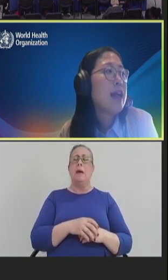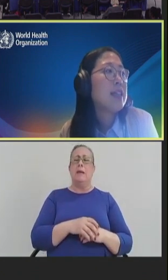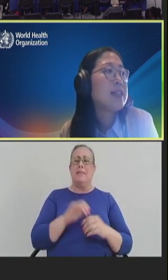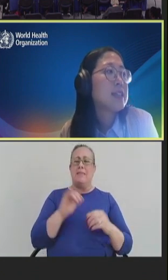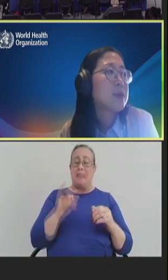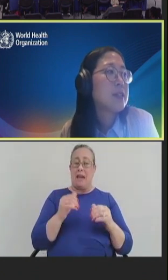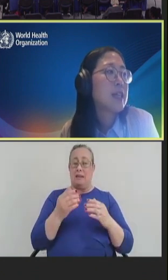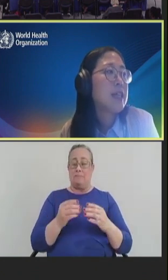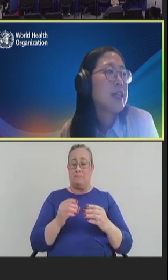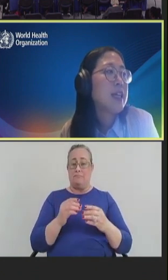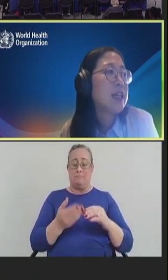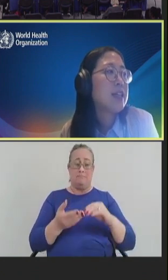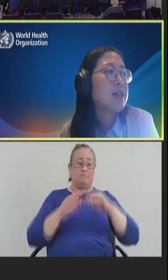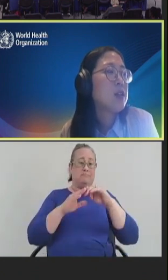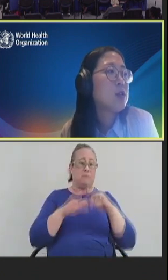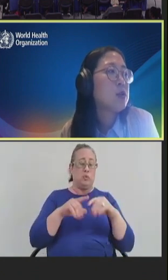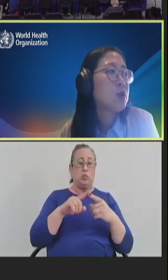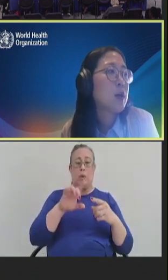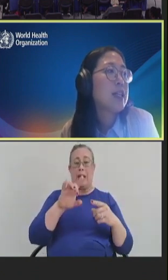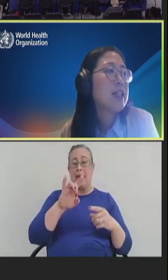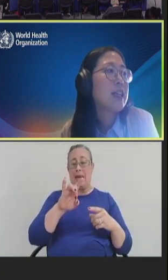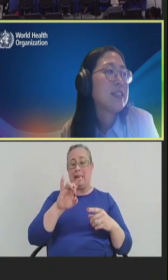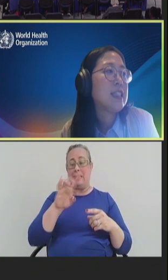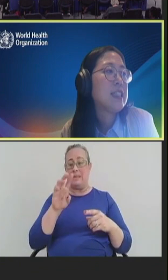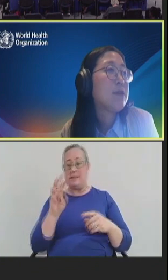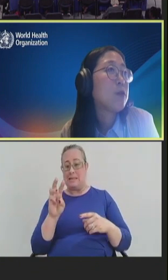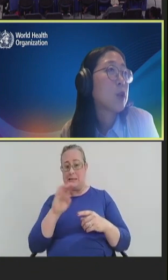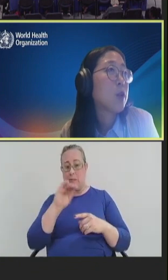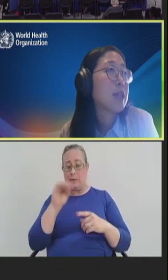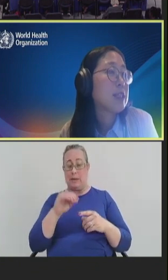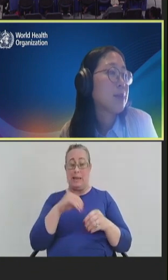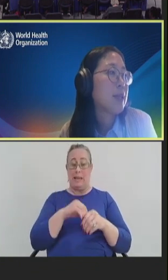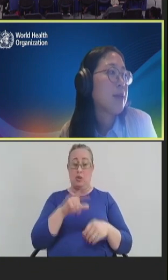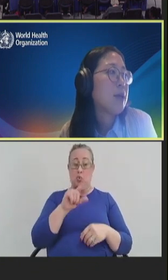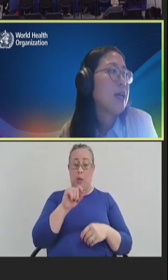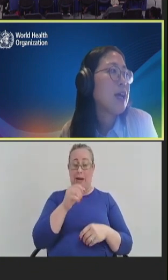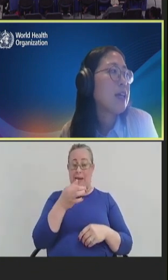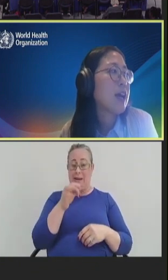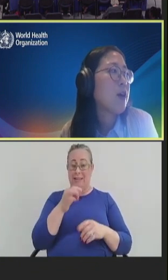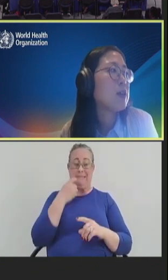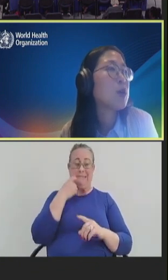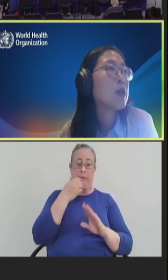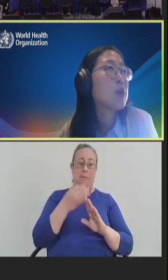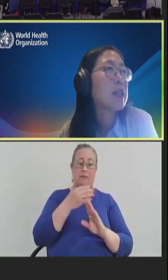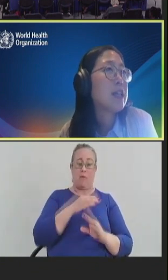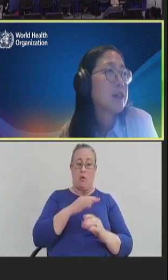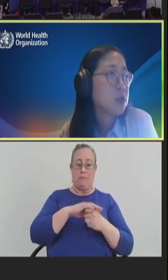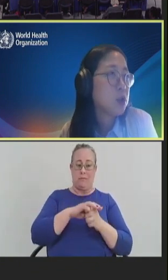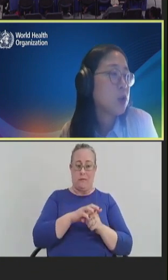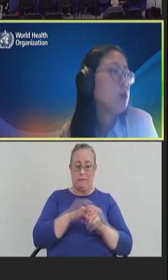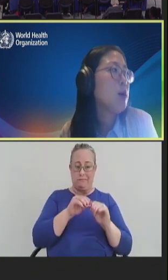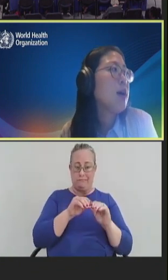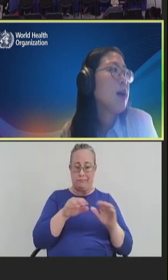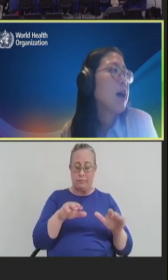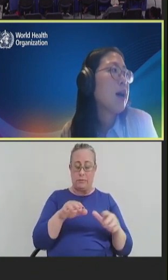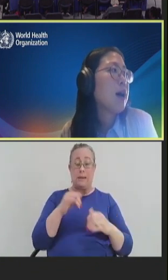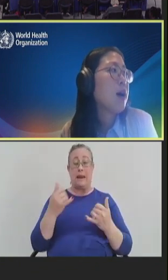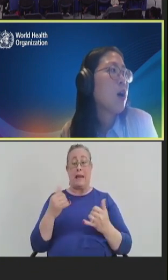to 86% in 2019 before the COVID-19 pandemic, and now in